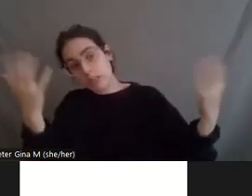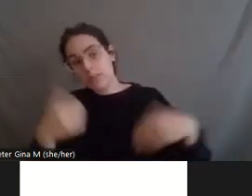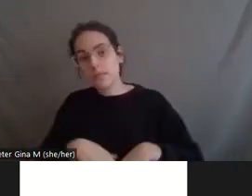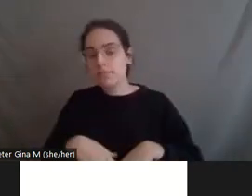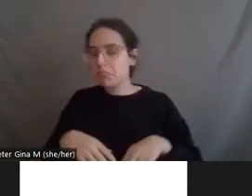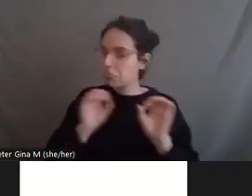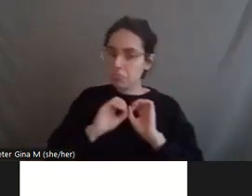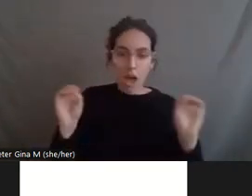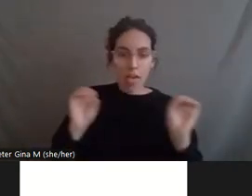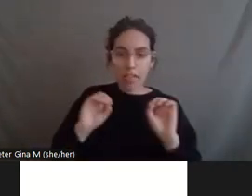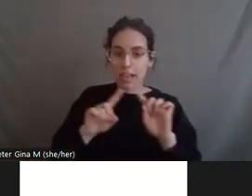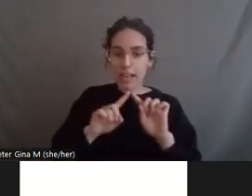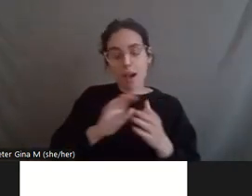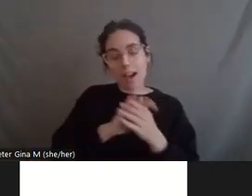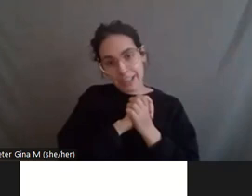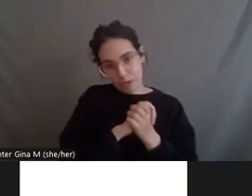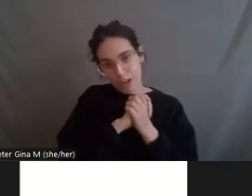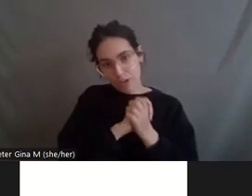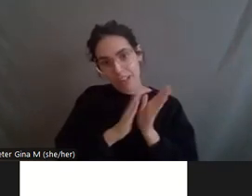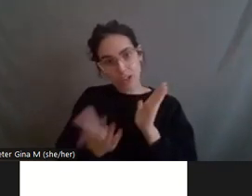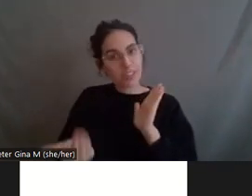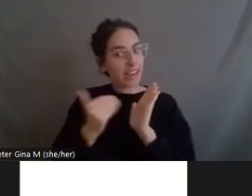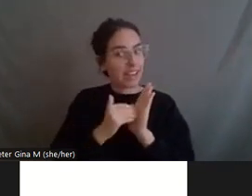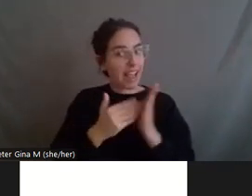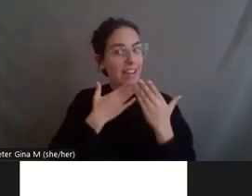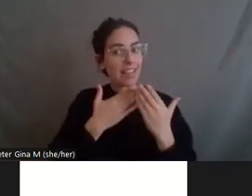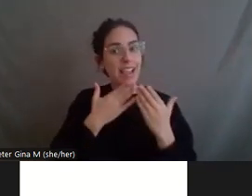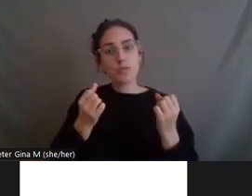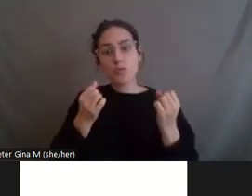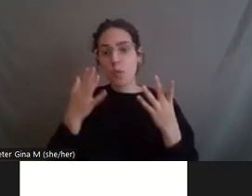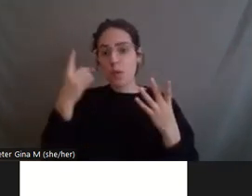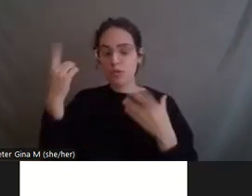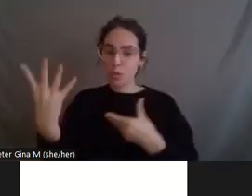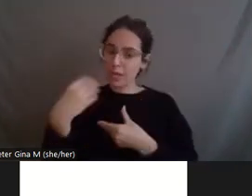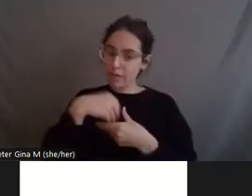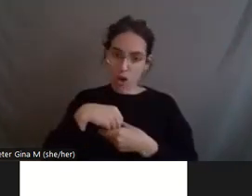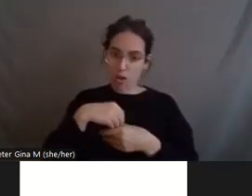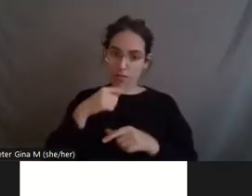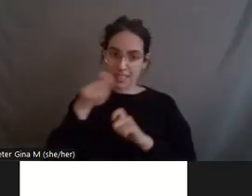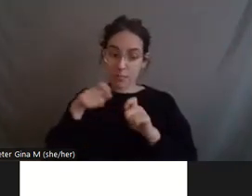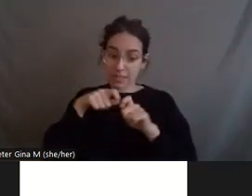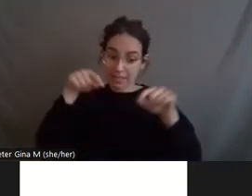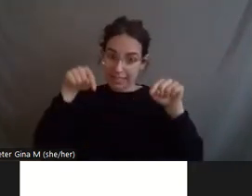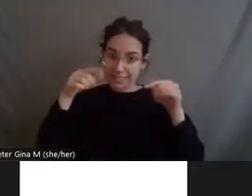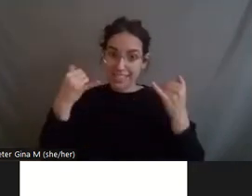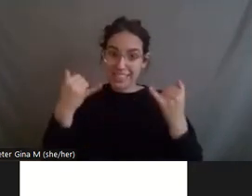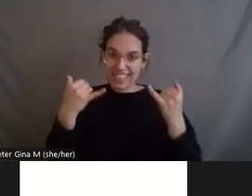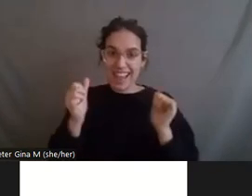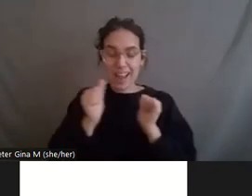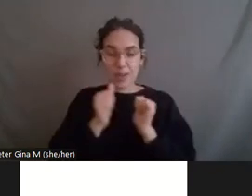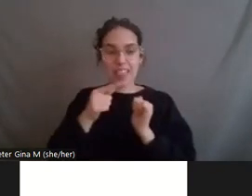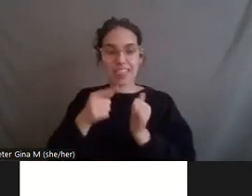Nothing other than congratulations again. Thank you so much for participating specifically today with this